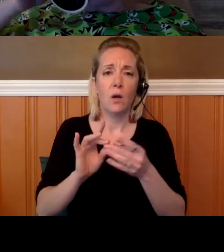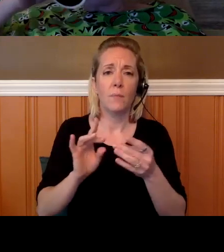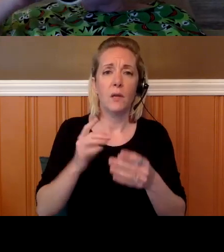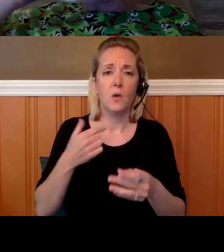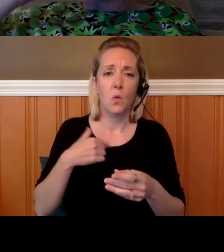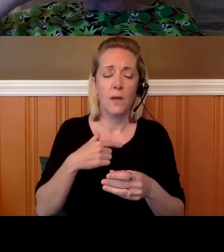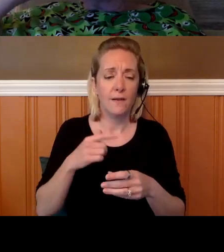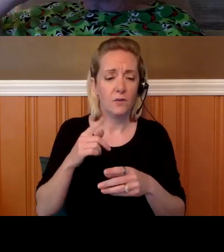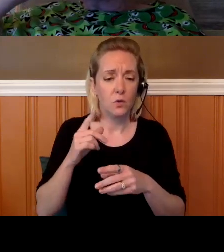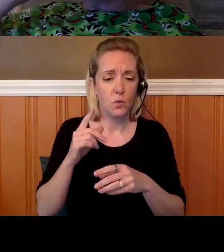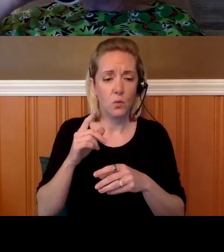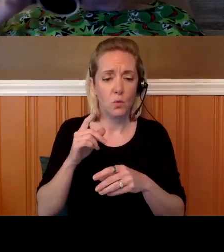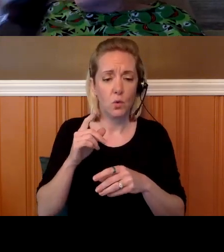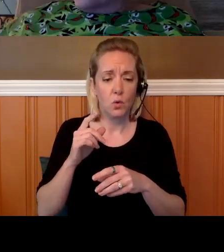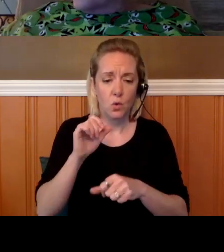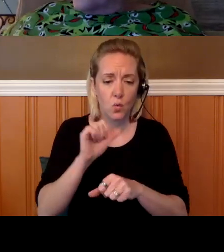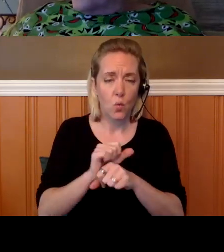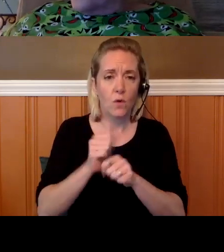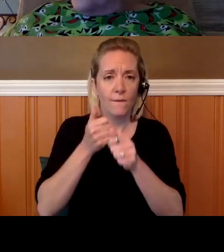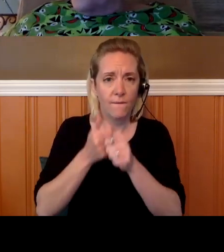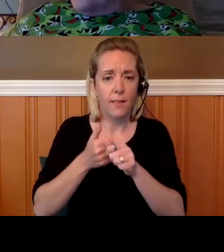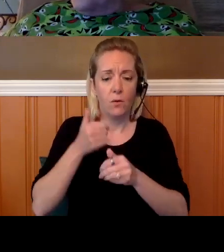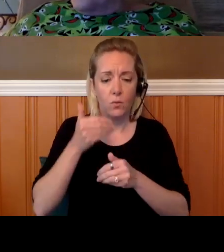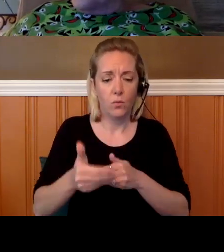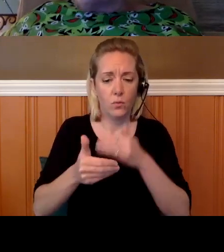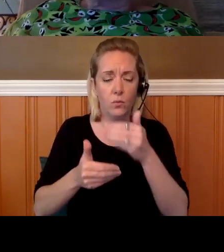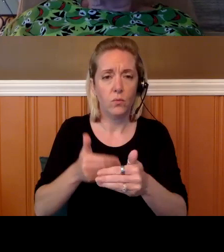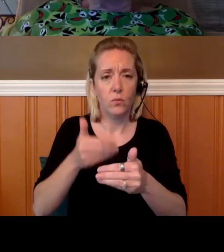try to work in a sequential order,